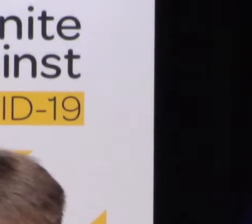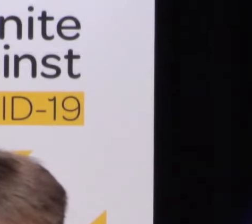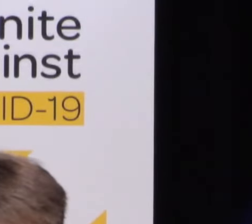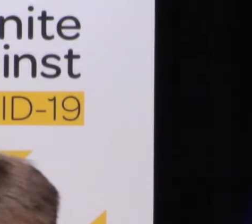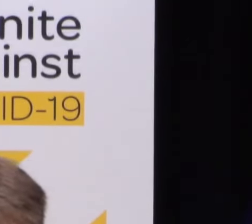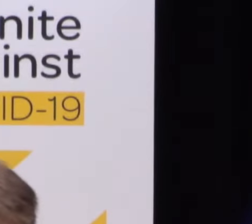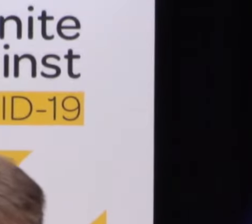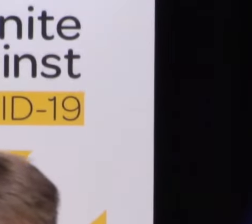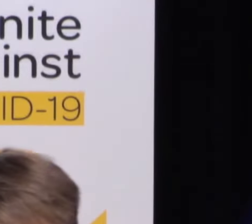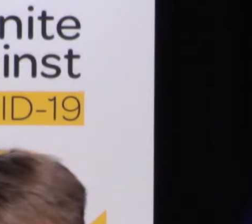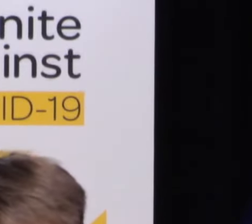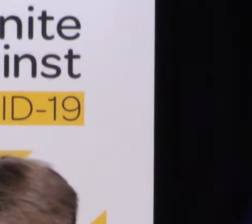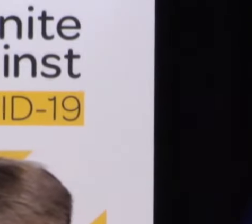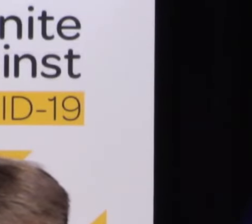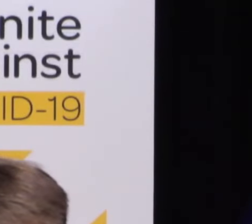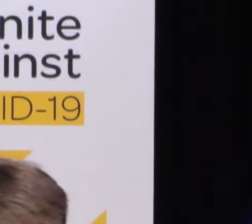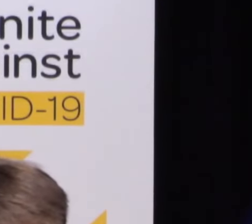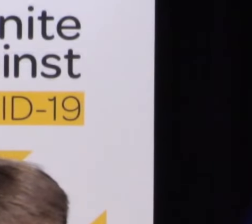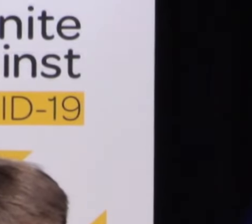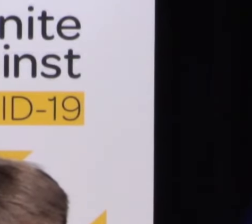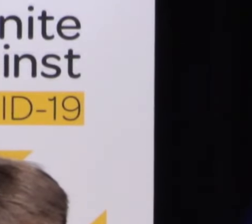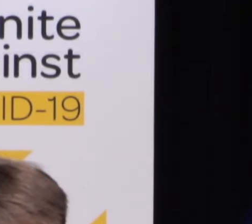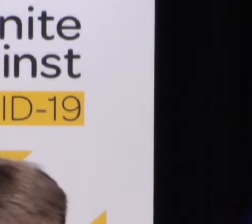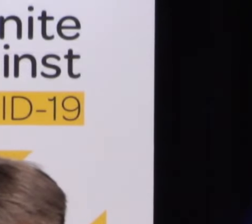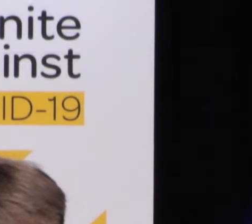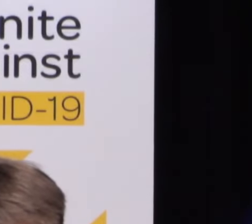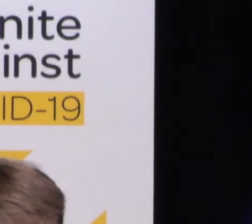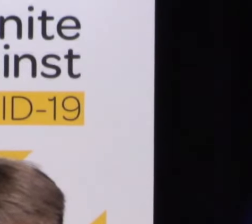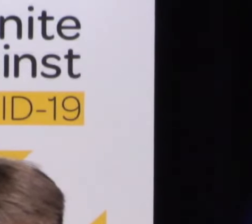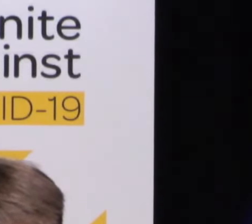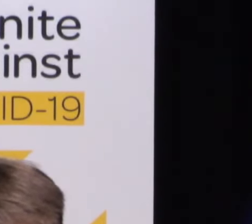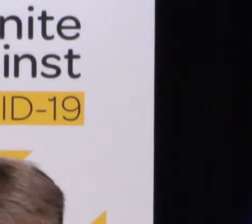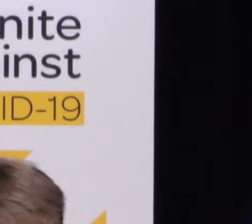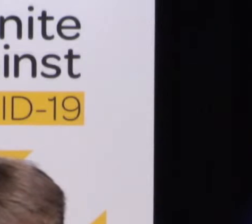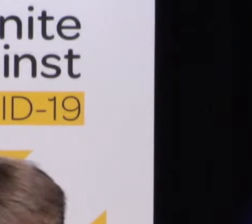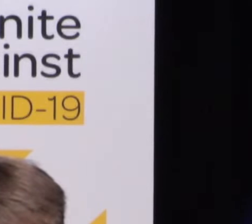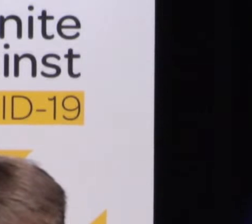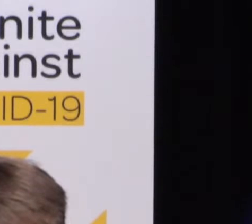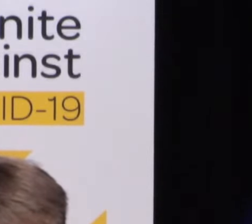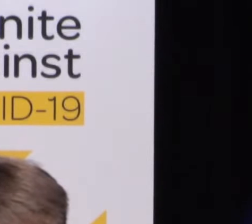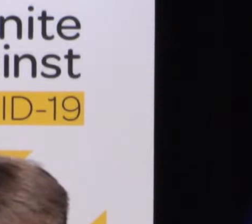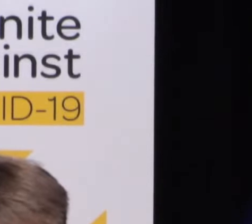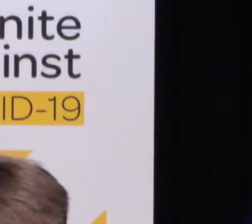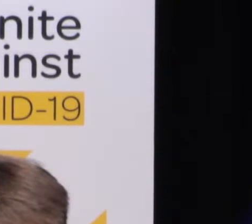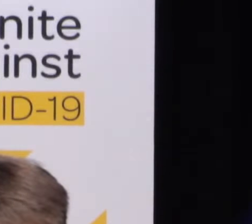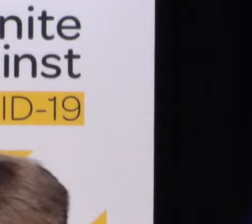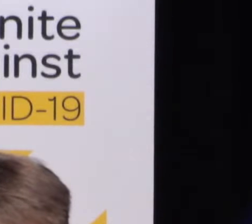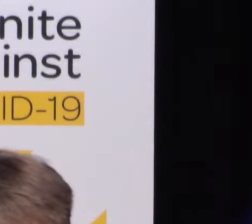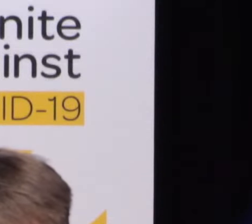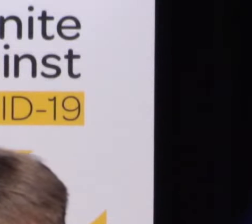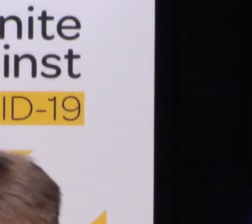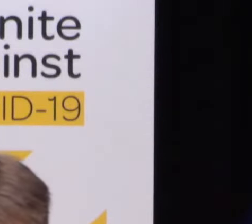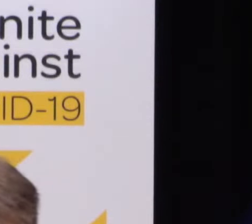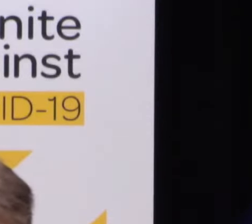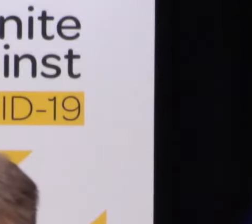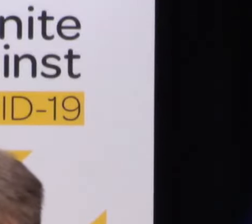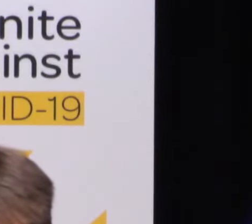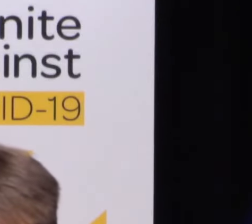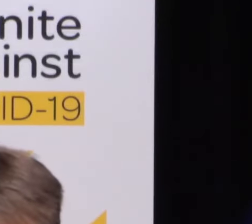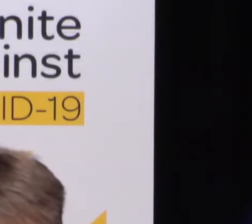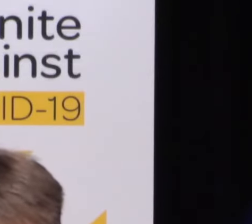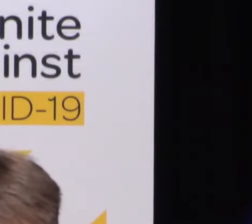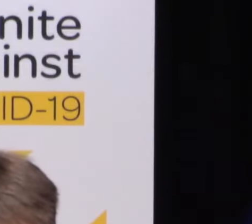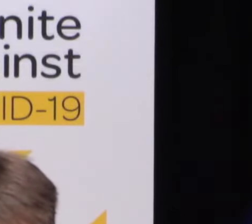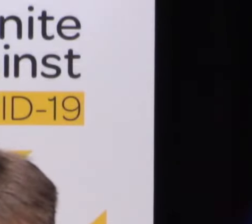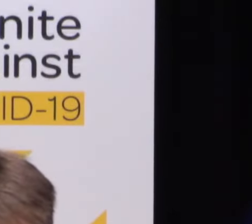deductibility proposals. Also tomorrow, Minister Cepoloni will announce changes to ACC regarding birth trauma and